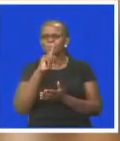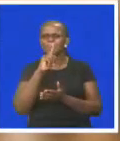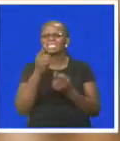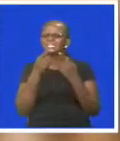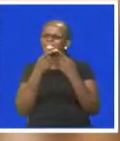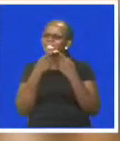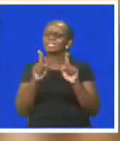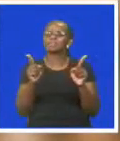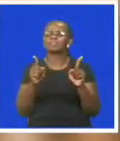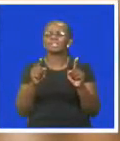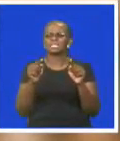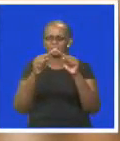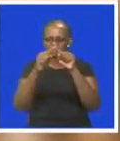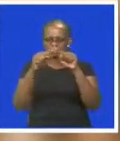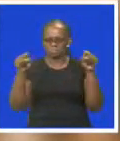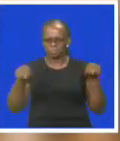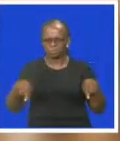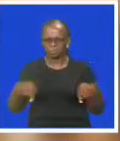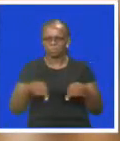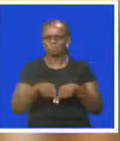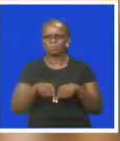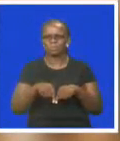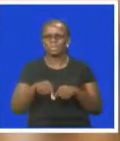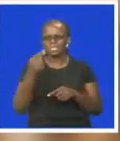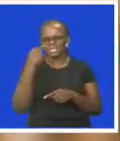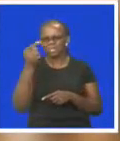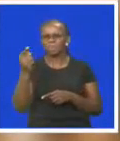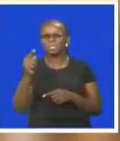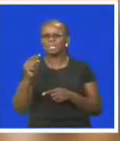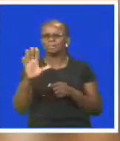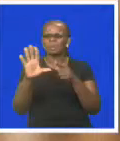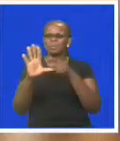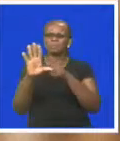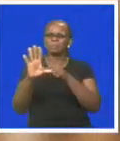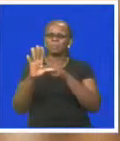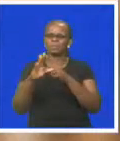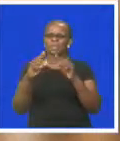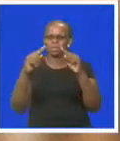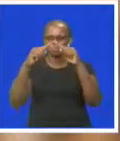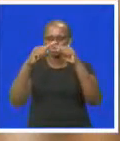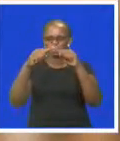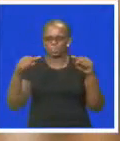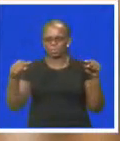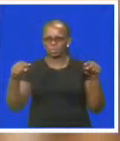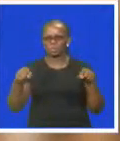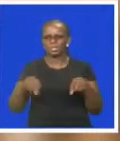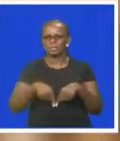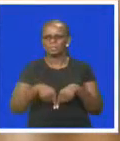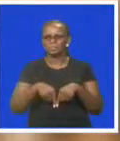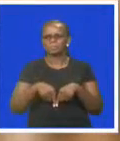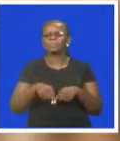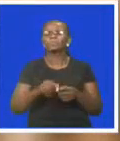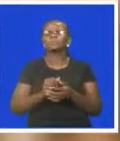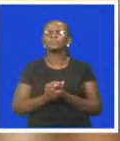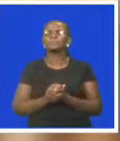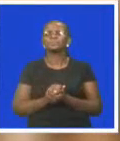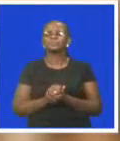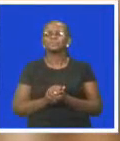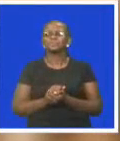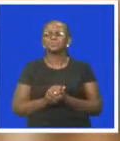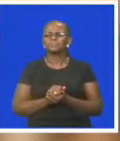that are the sides are slanting on the sides, and even here the sides are